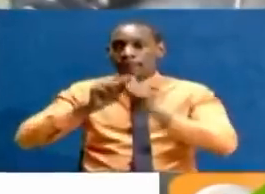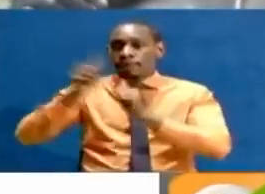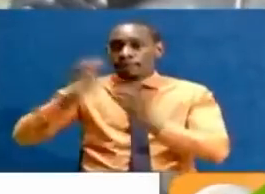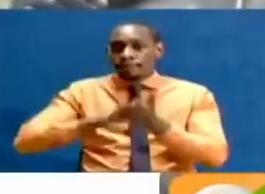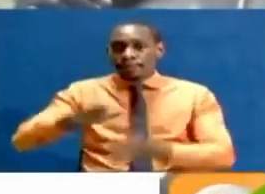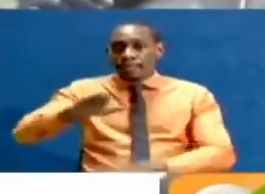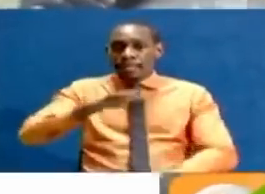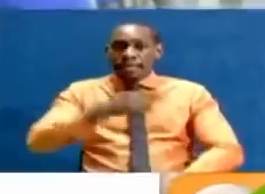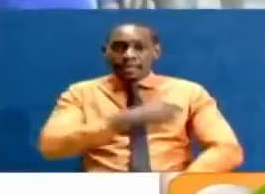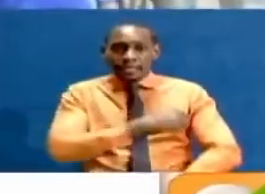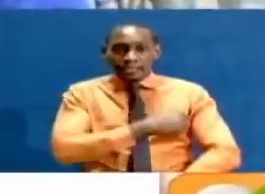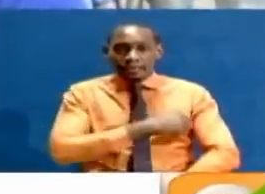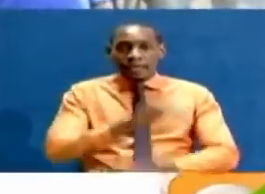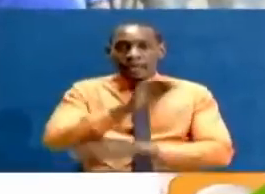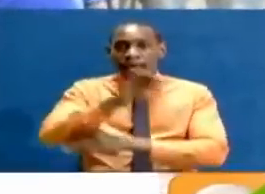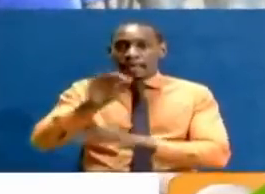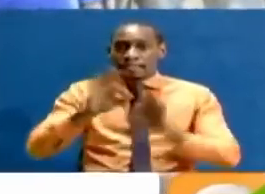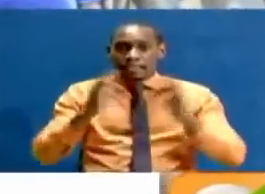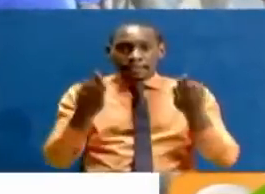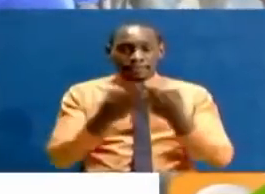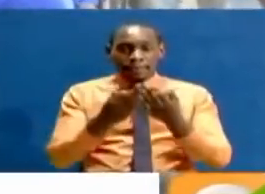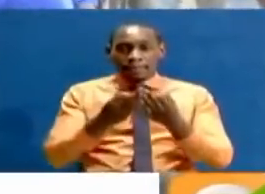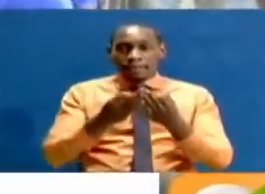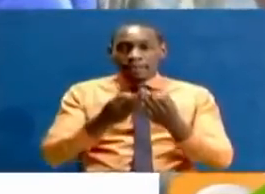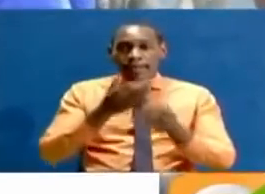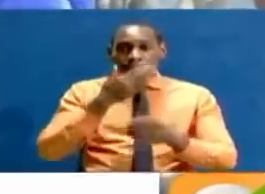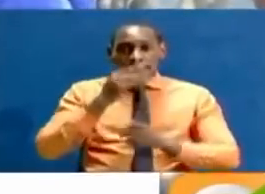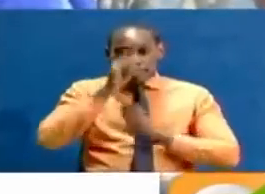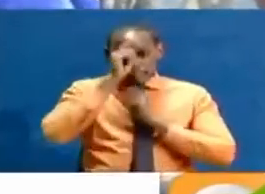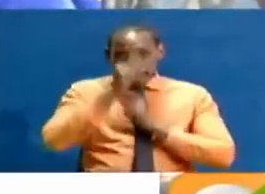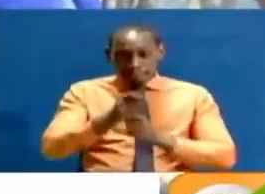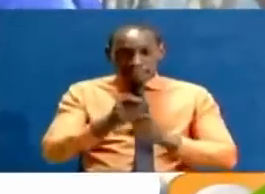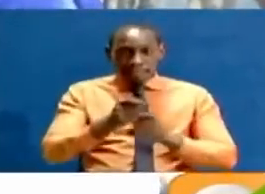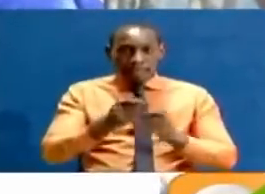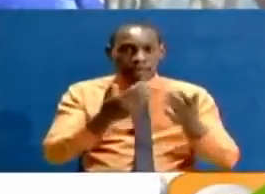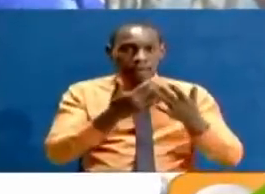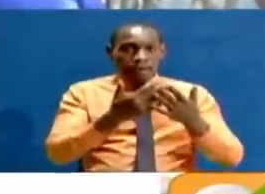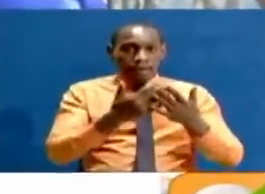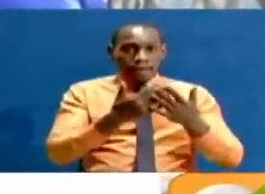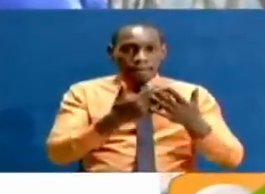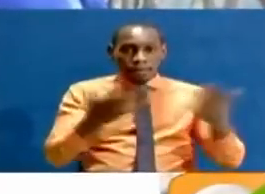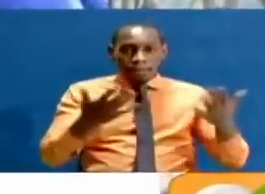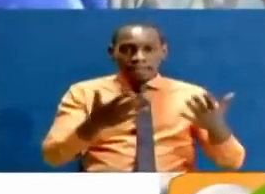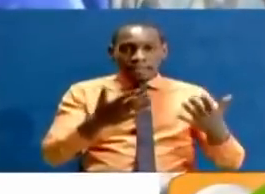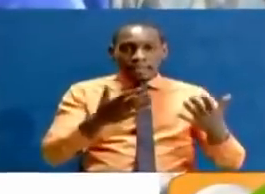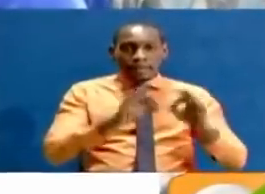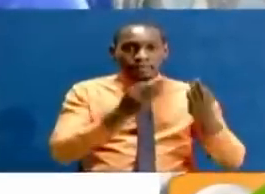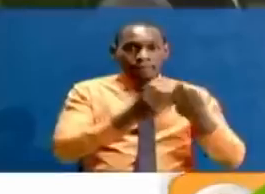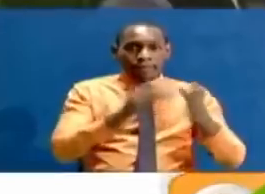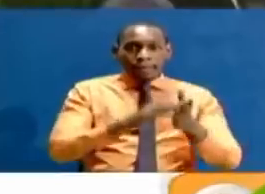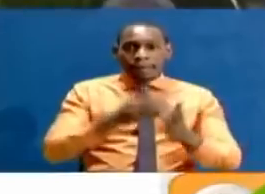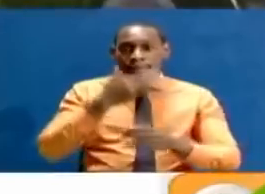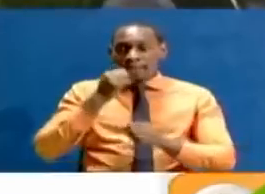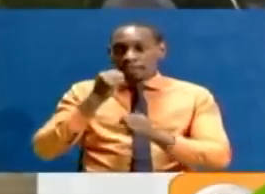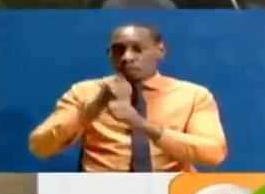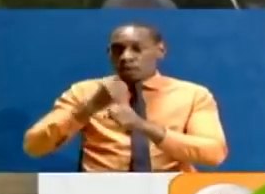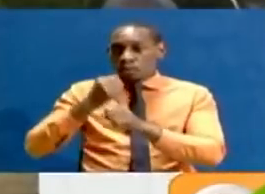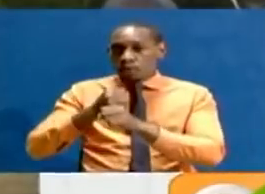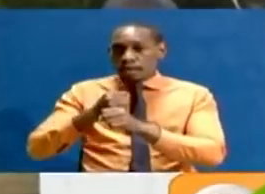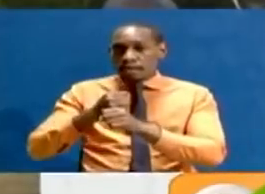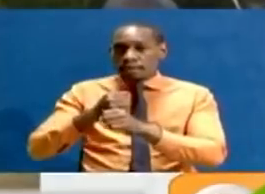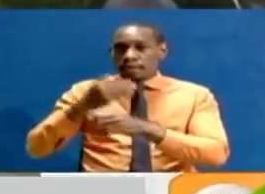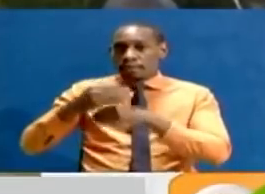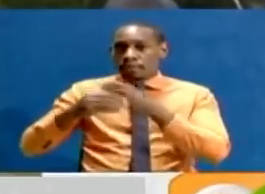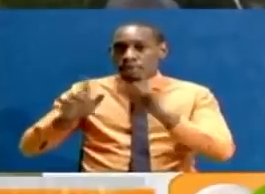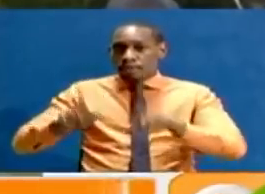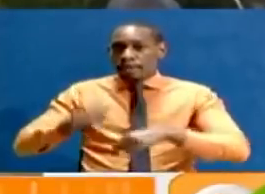Chief Patrick Mahinda calling on families to respect the property of their kin and work hard to build their own life. Ningewaambia vijana